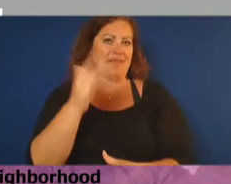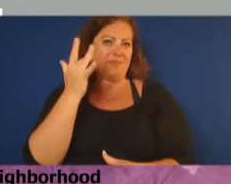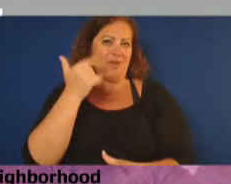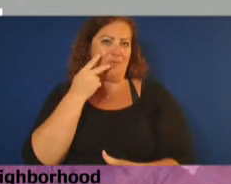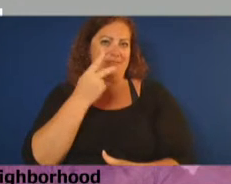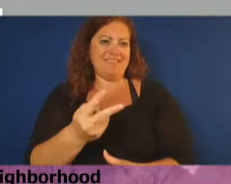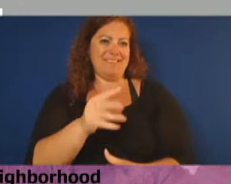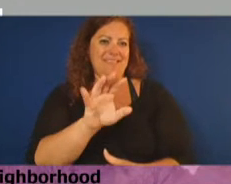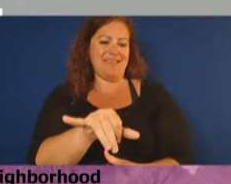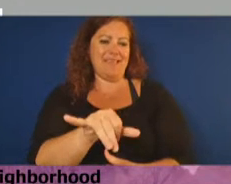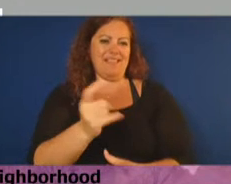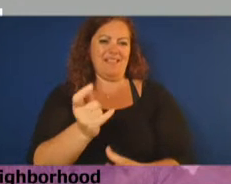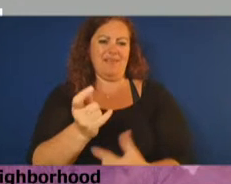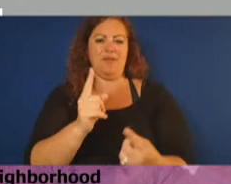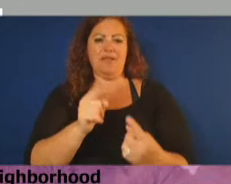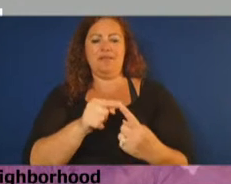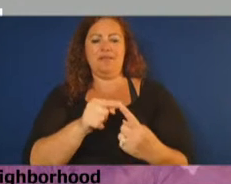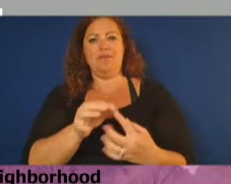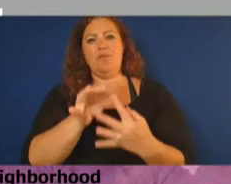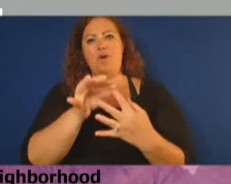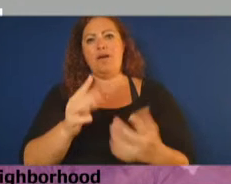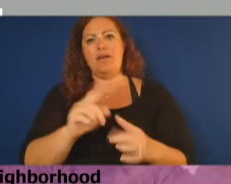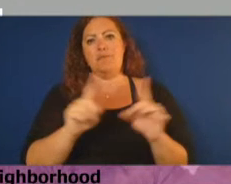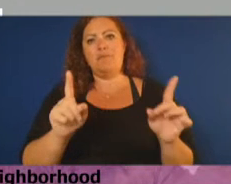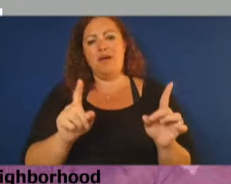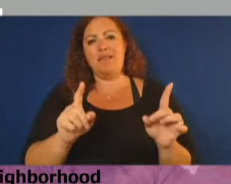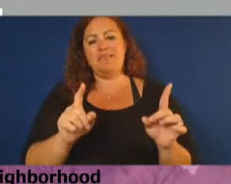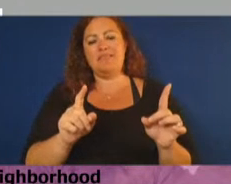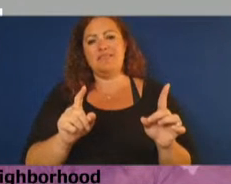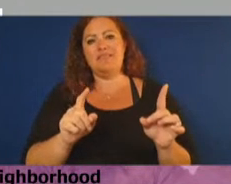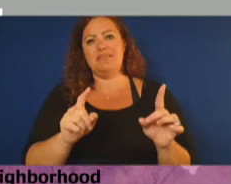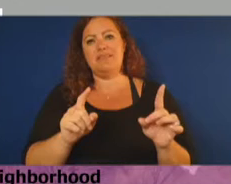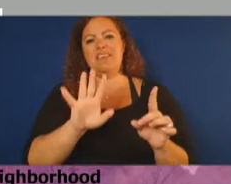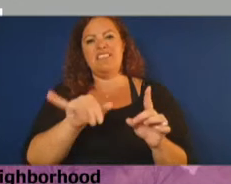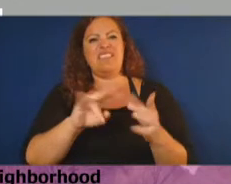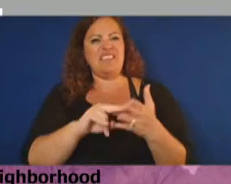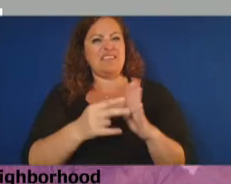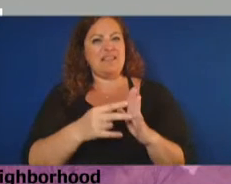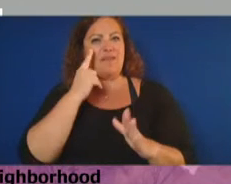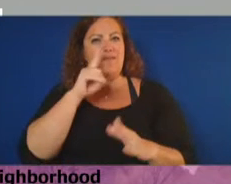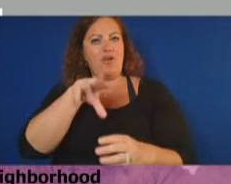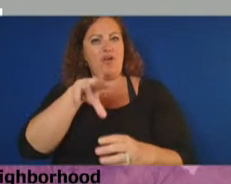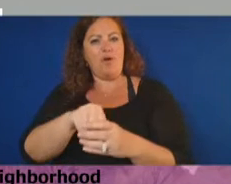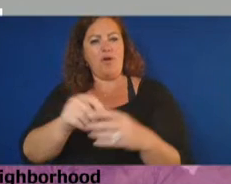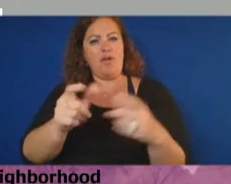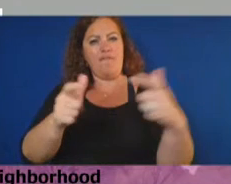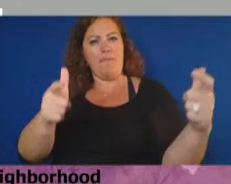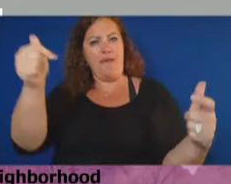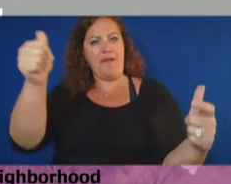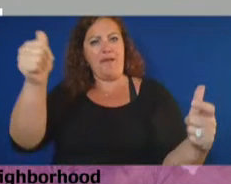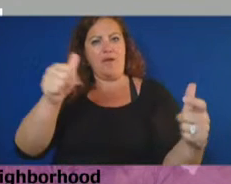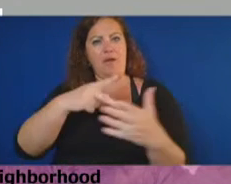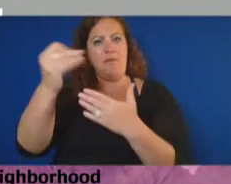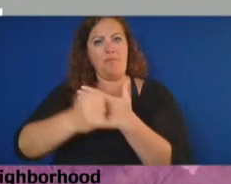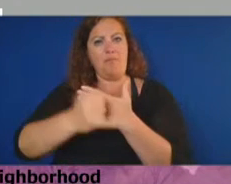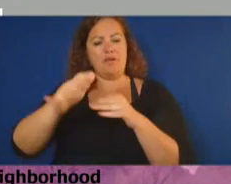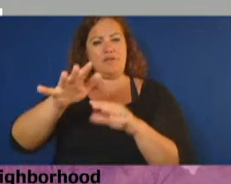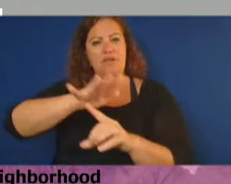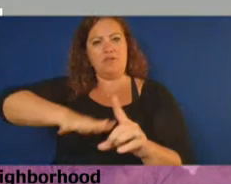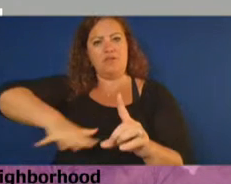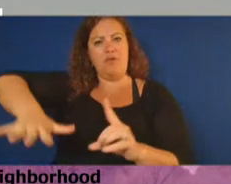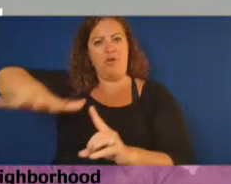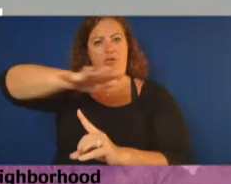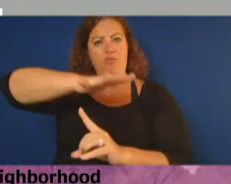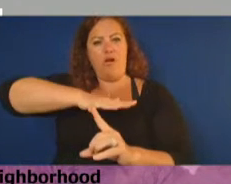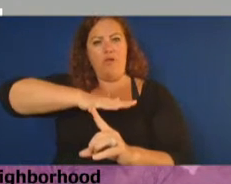a a one-off piece but it is uh intended to be a part of the larger uh project that is is proposed